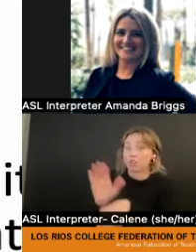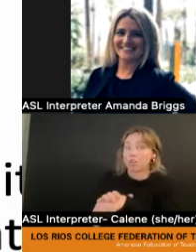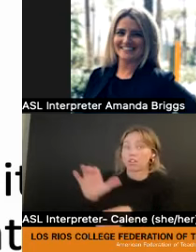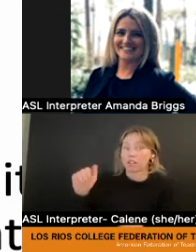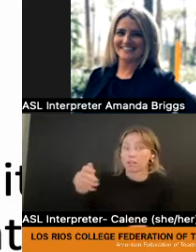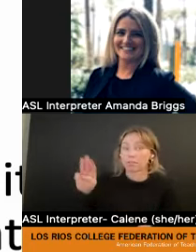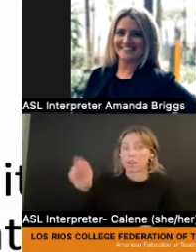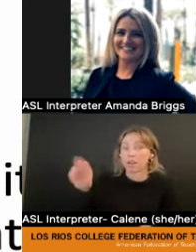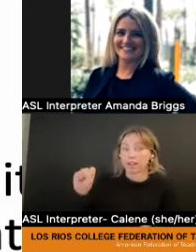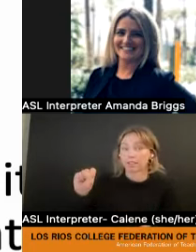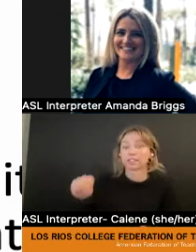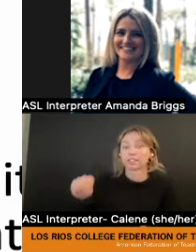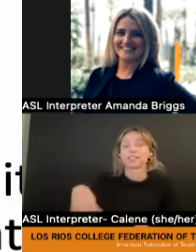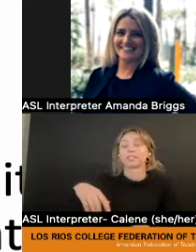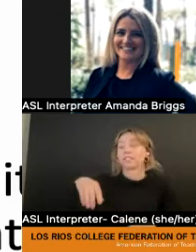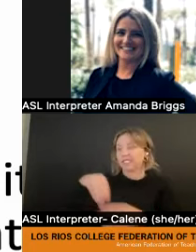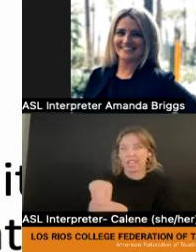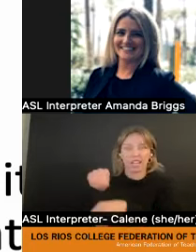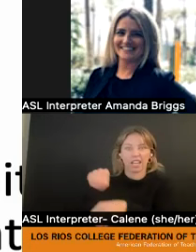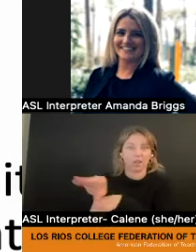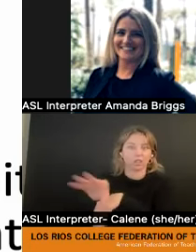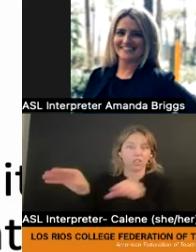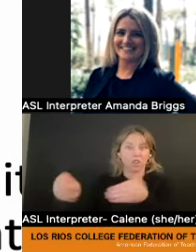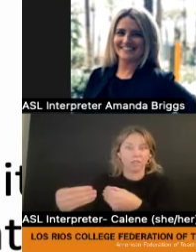at counseling, for example, and